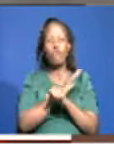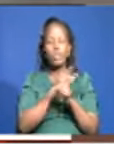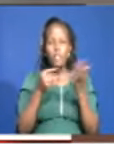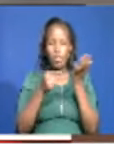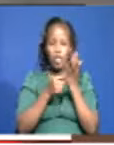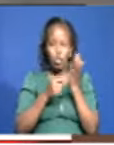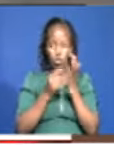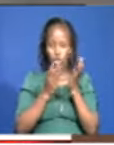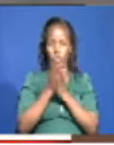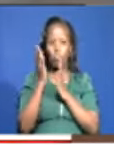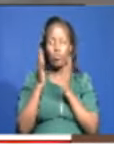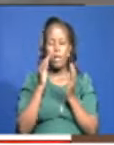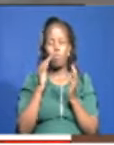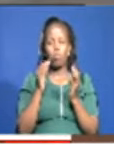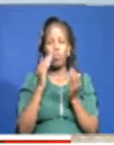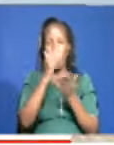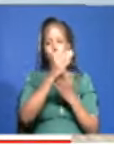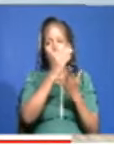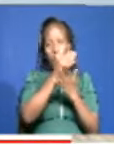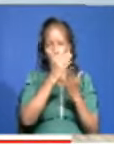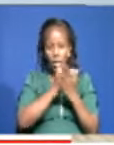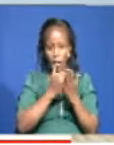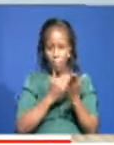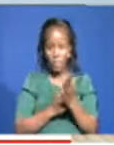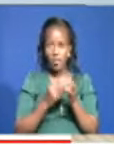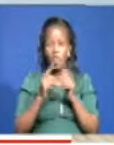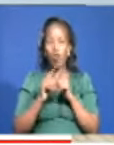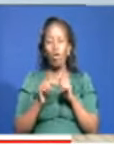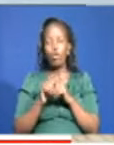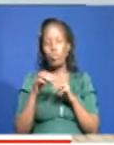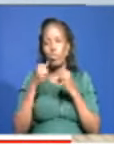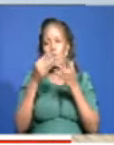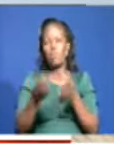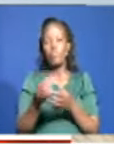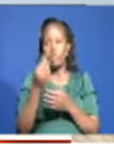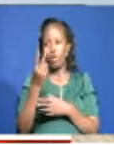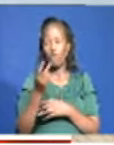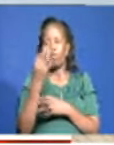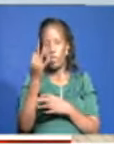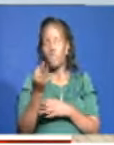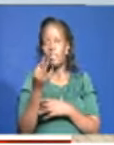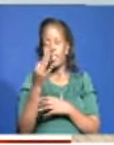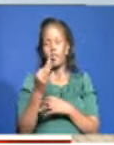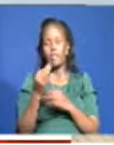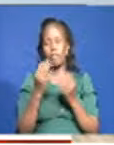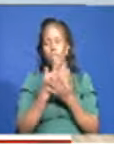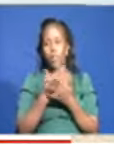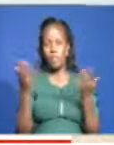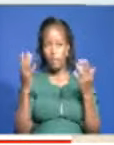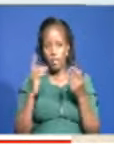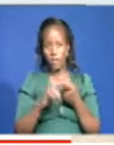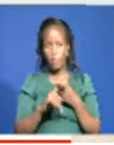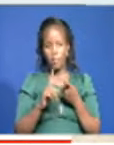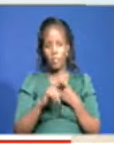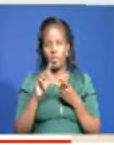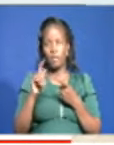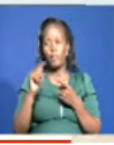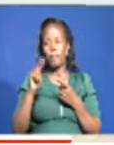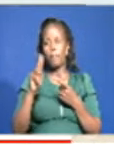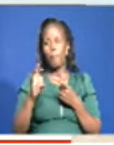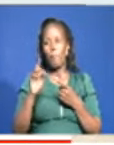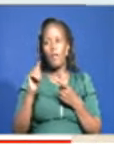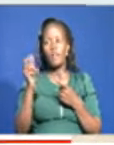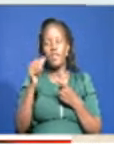incubation programs, through the distribution of 23,000 virtual devices in TVETs, as well as fast-track